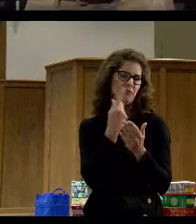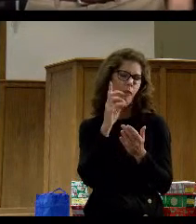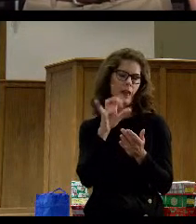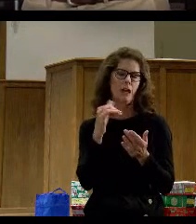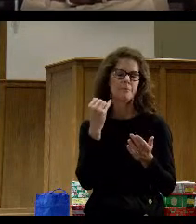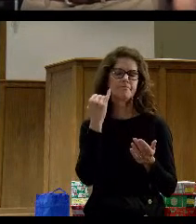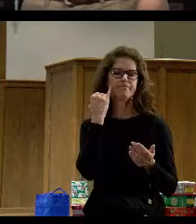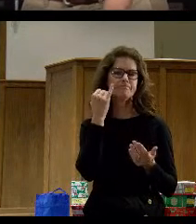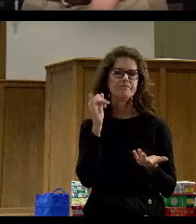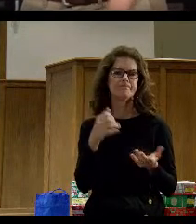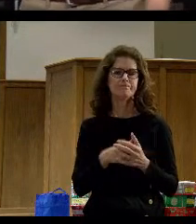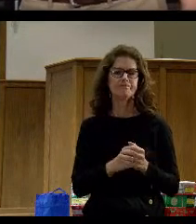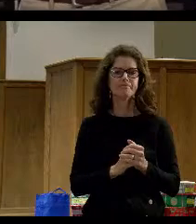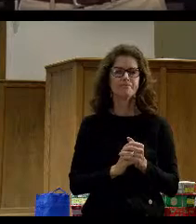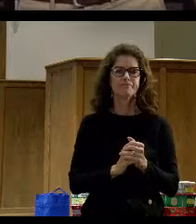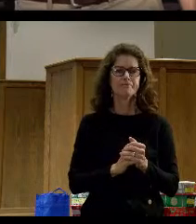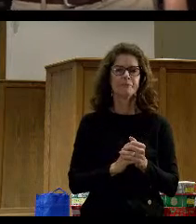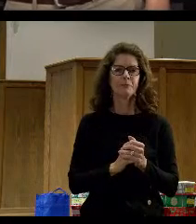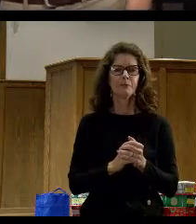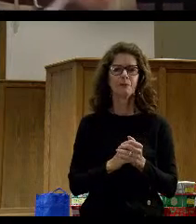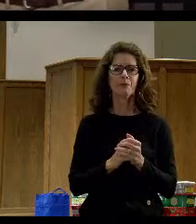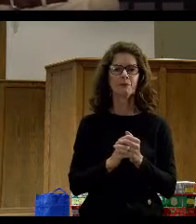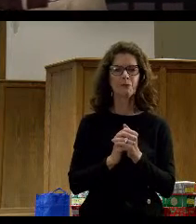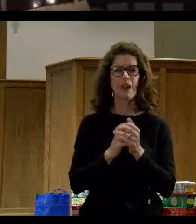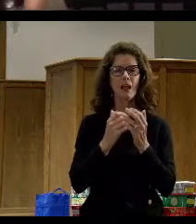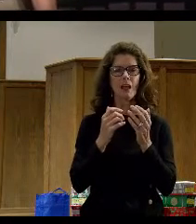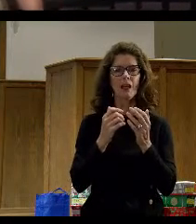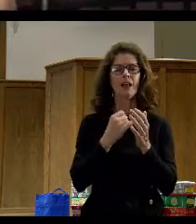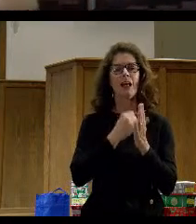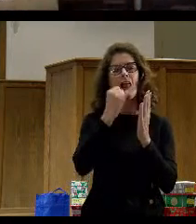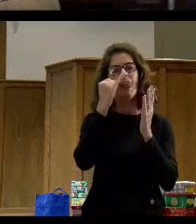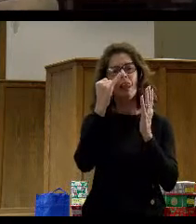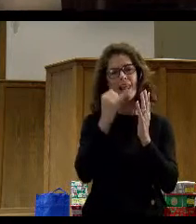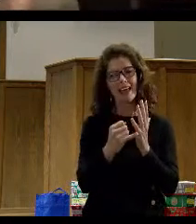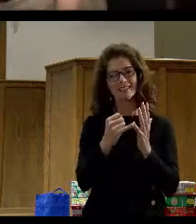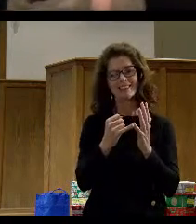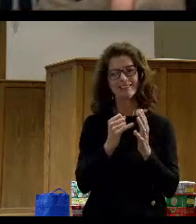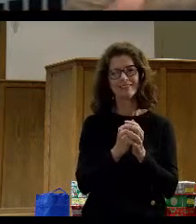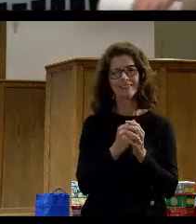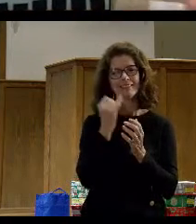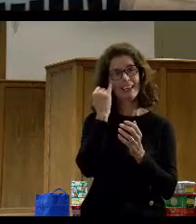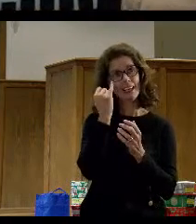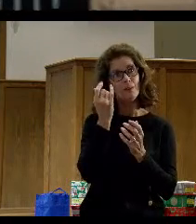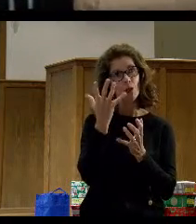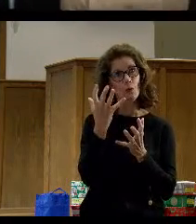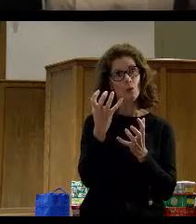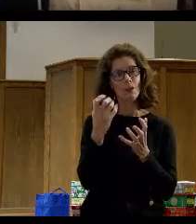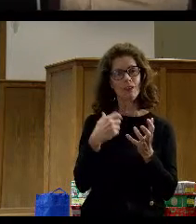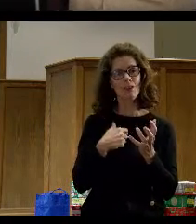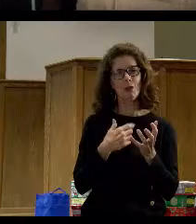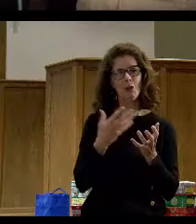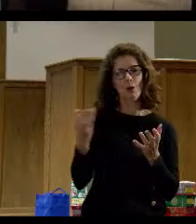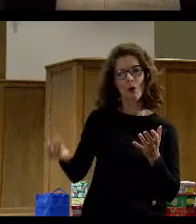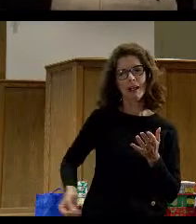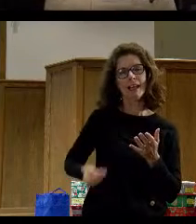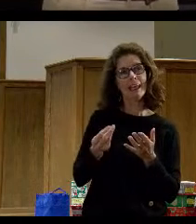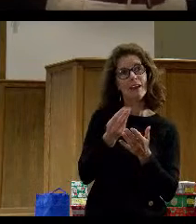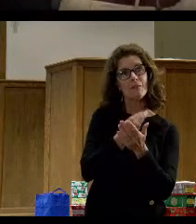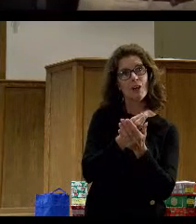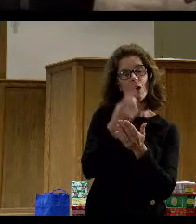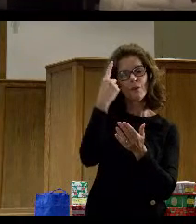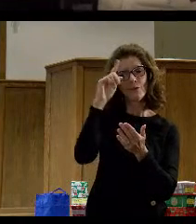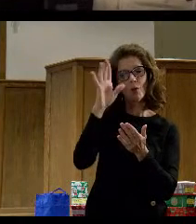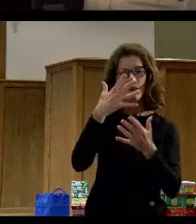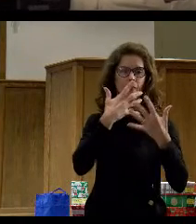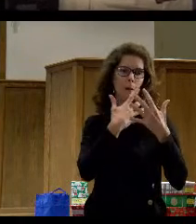We'll keep you posted about opportunities to do that. And then finally, if you'd like to contribute funds for prison ministry hygiene kits, this